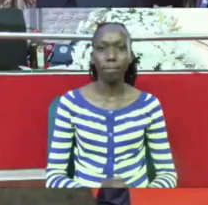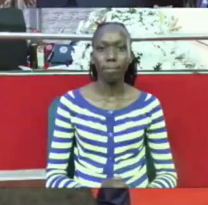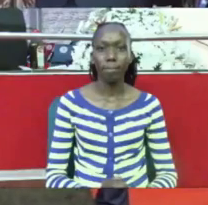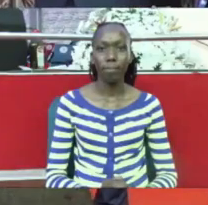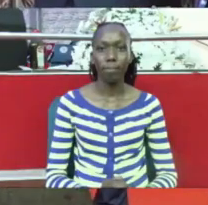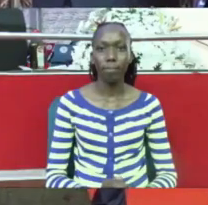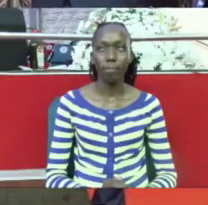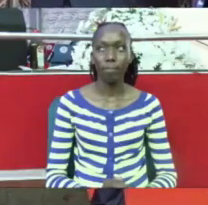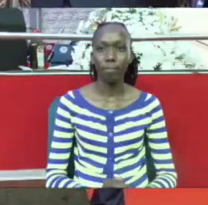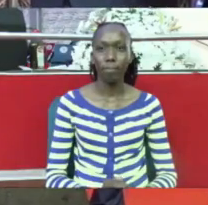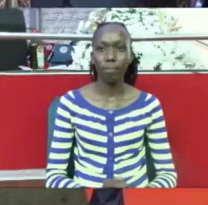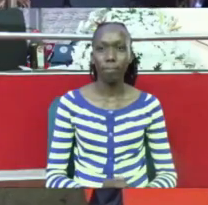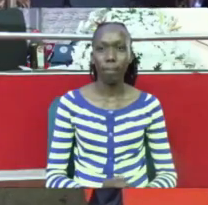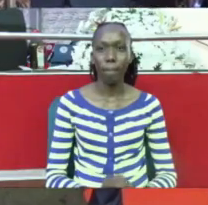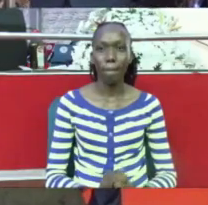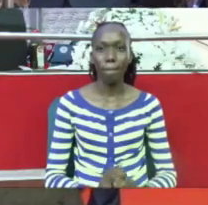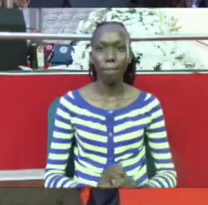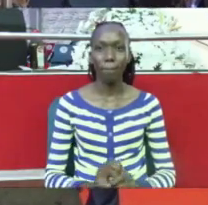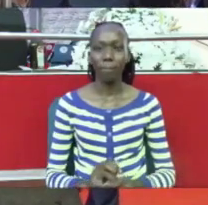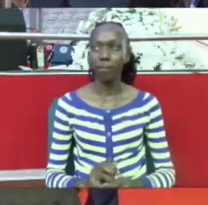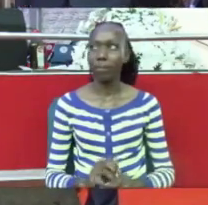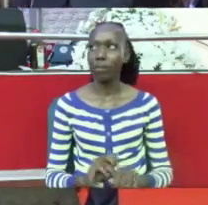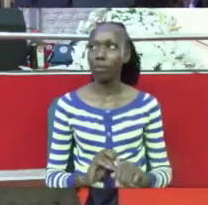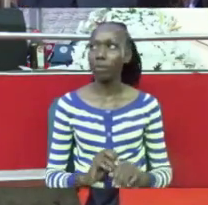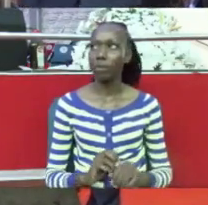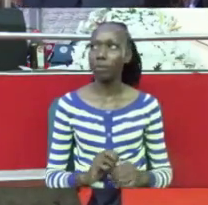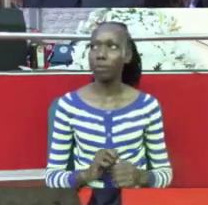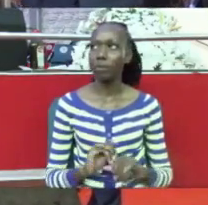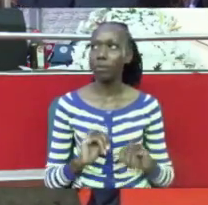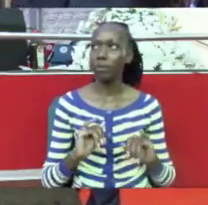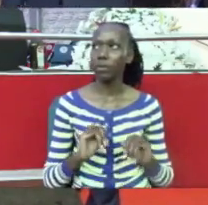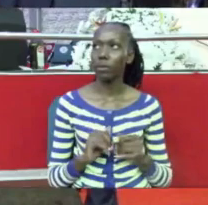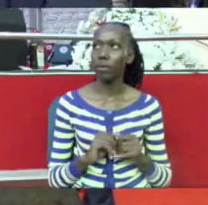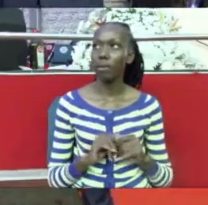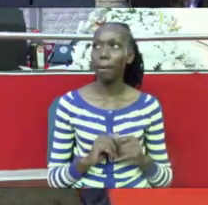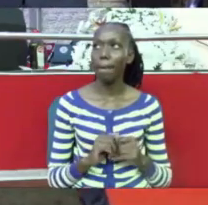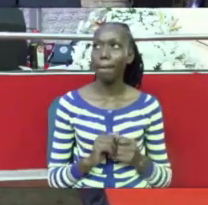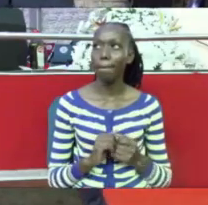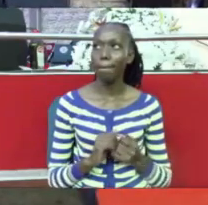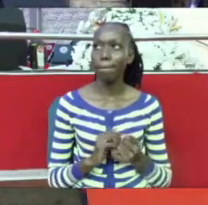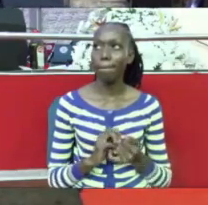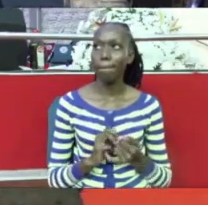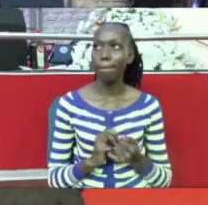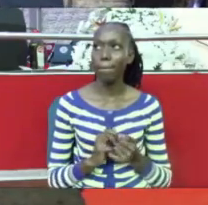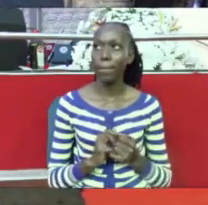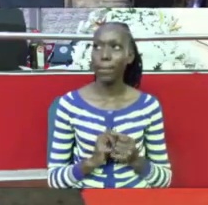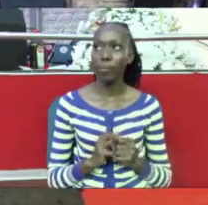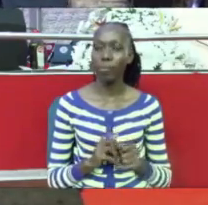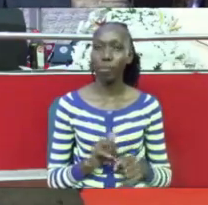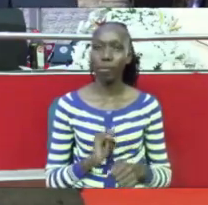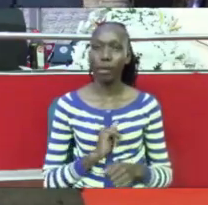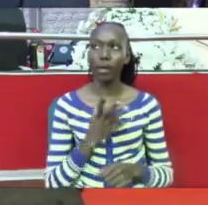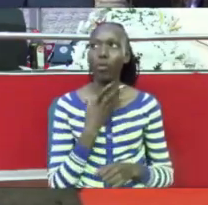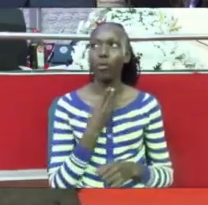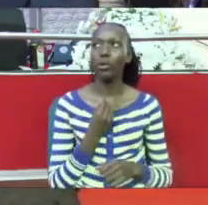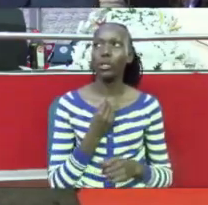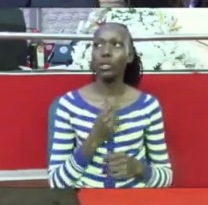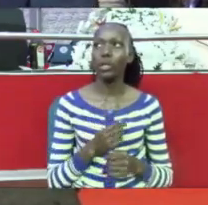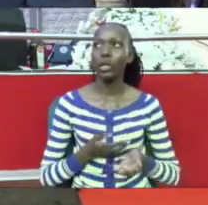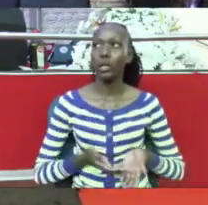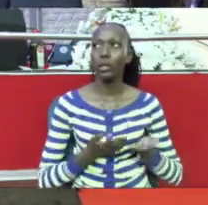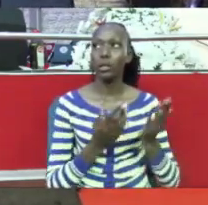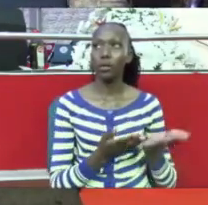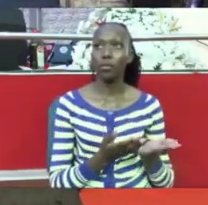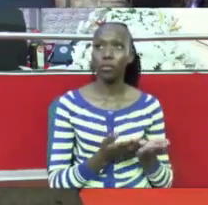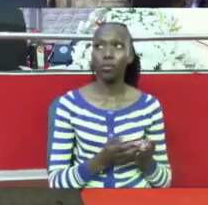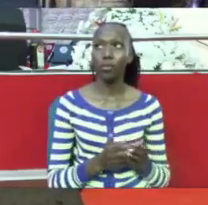I'm trying to cut short because I have too many references I wanted to give us this morning. Nilikuwa na mambo